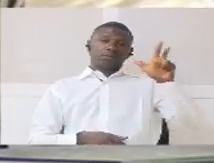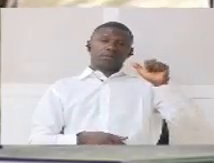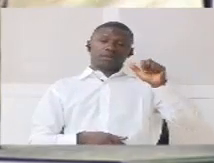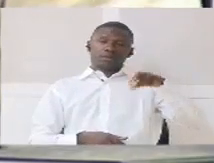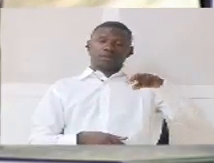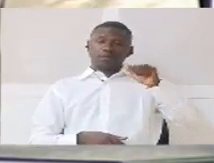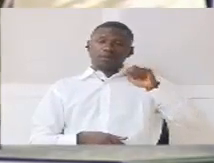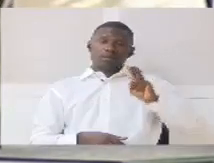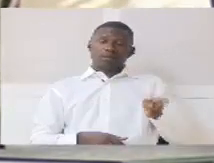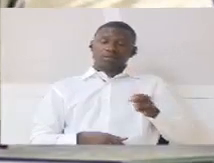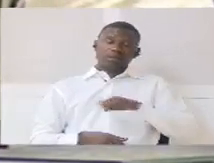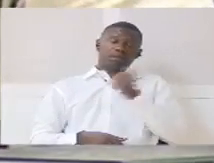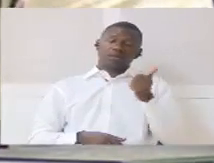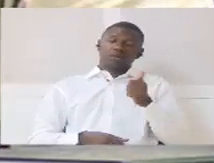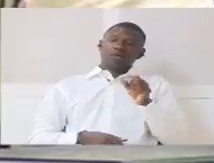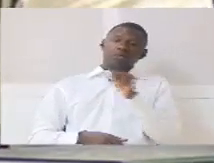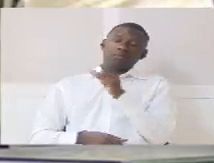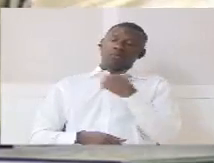Those people also.